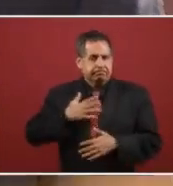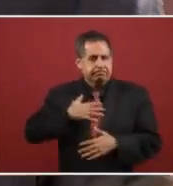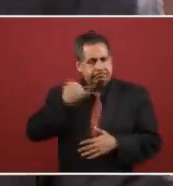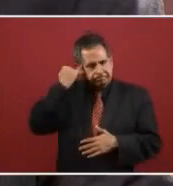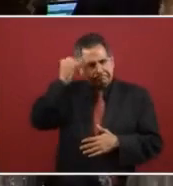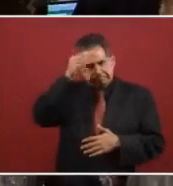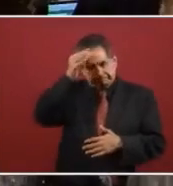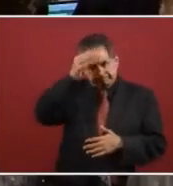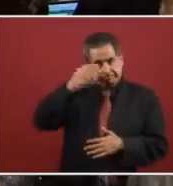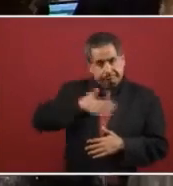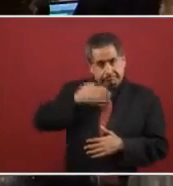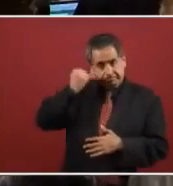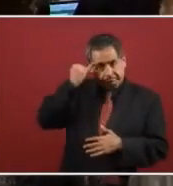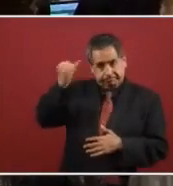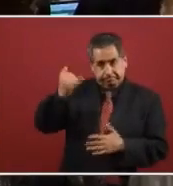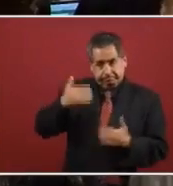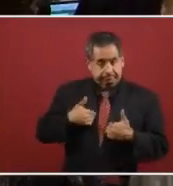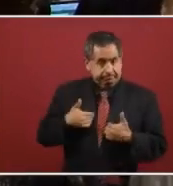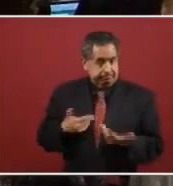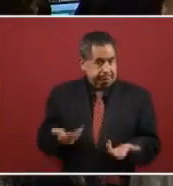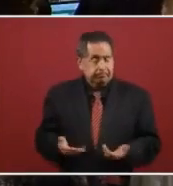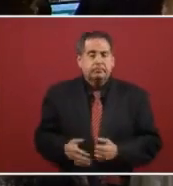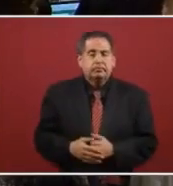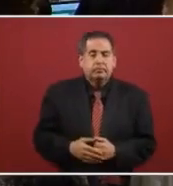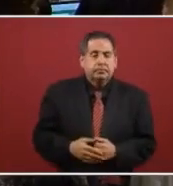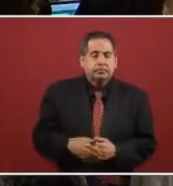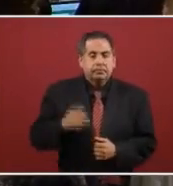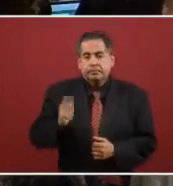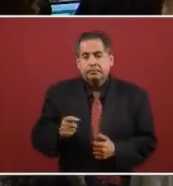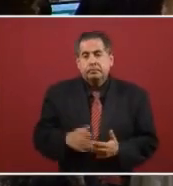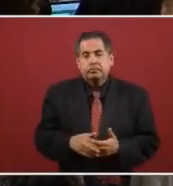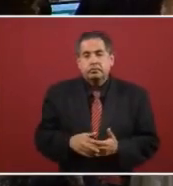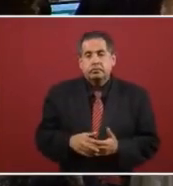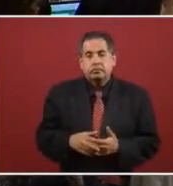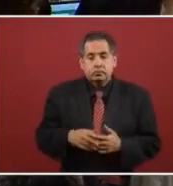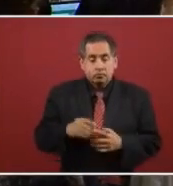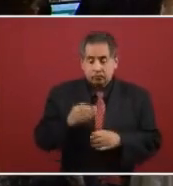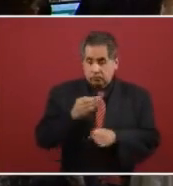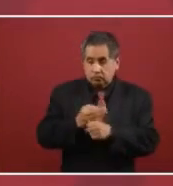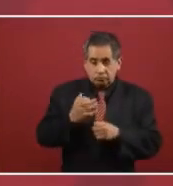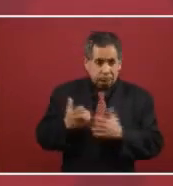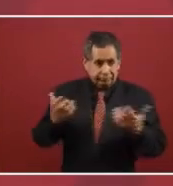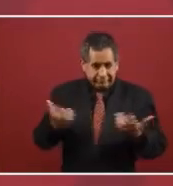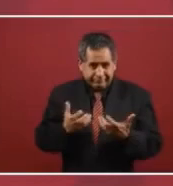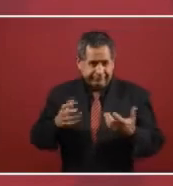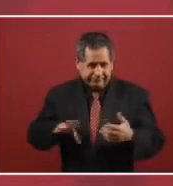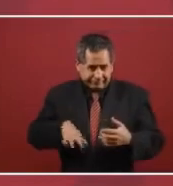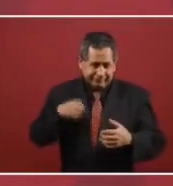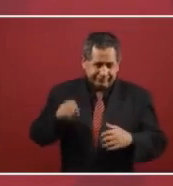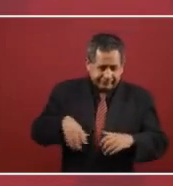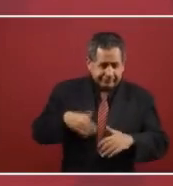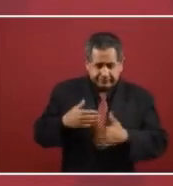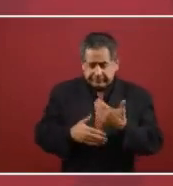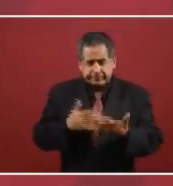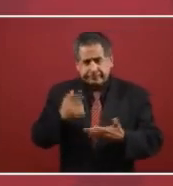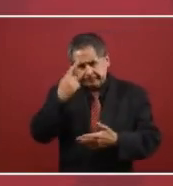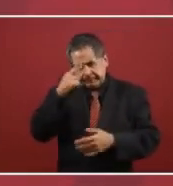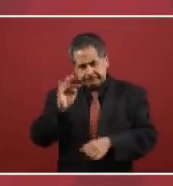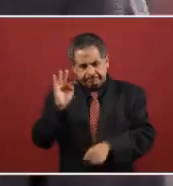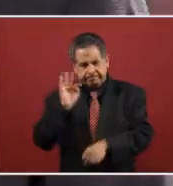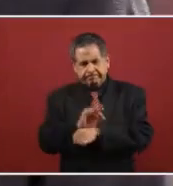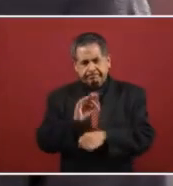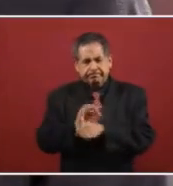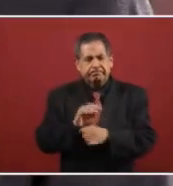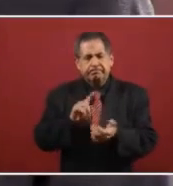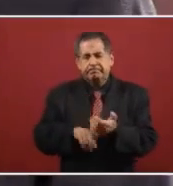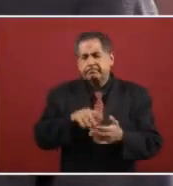nuestra philosophy. doctrina. That's our doctrine. Entonces, So todo lo que therefore, estamos haciendo everything that we are doing is to protect a